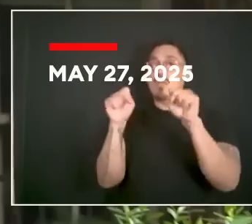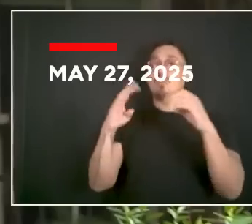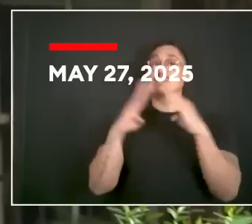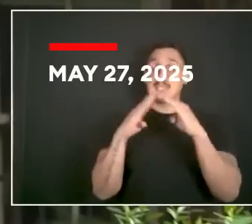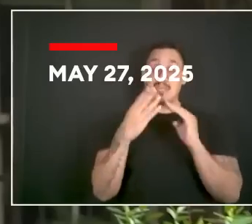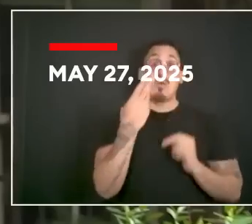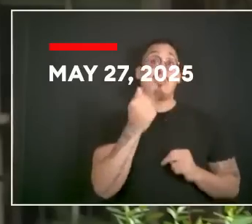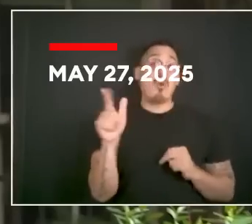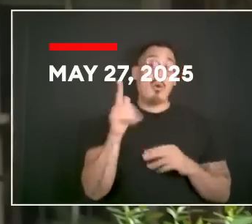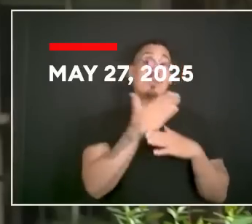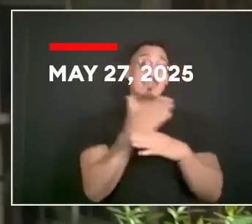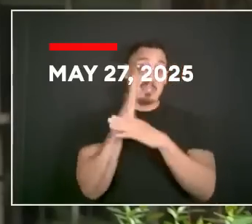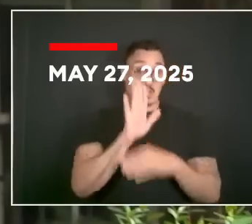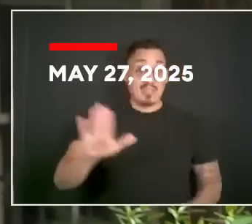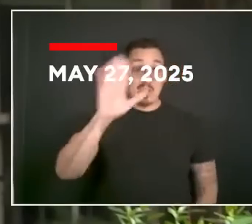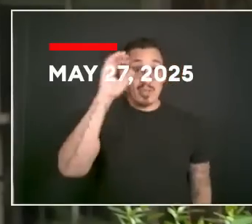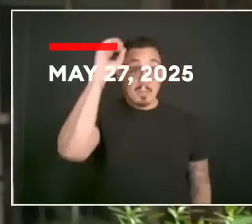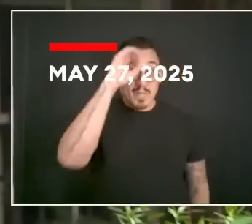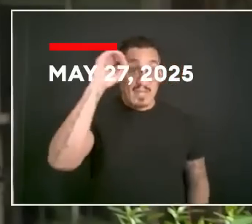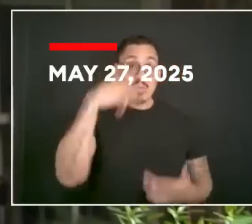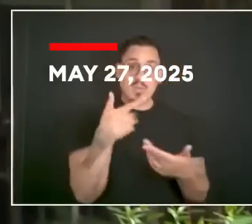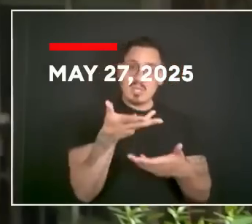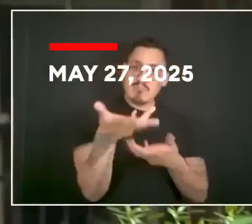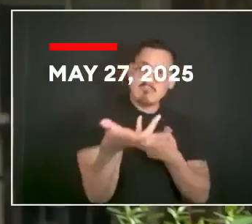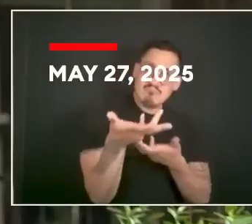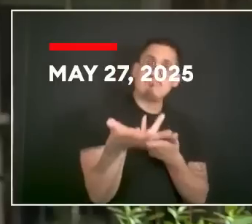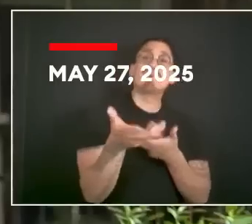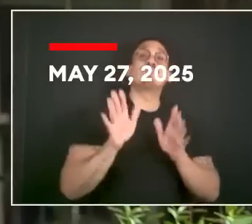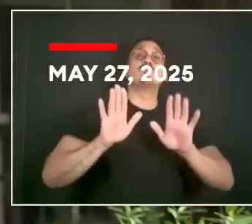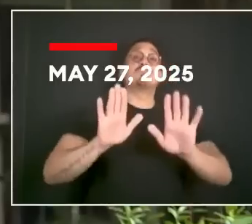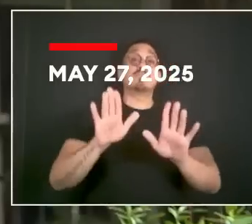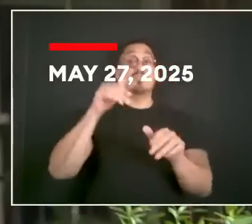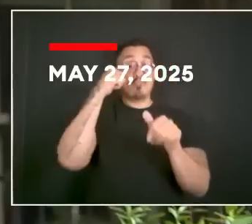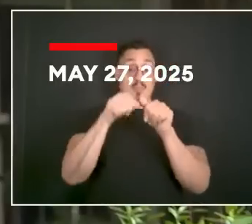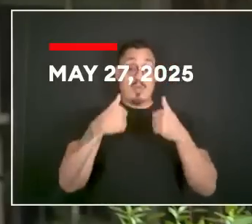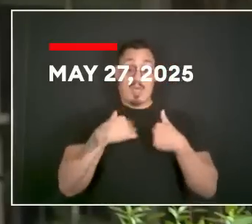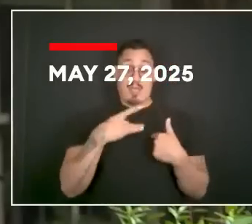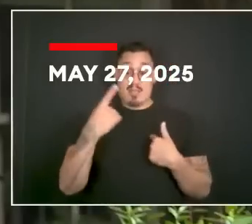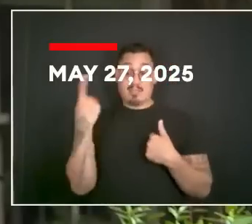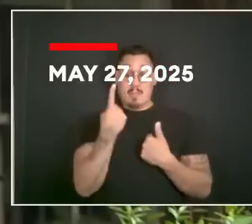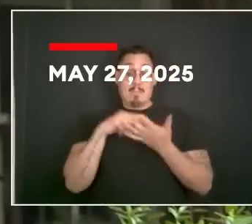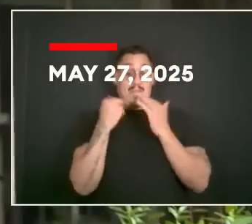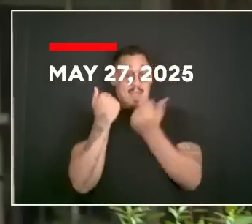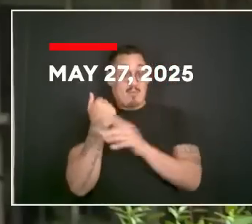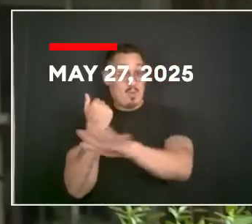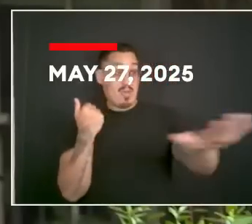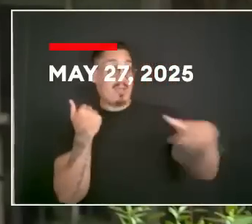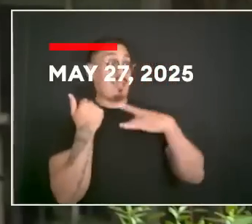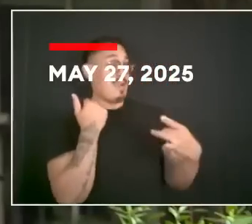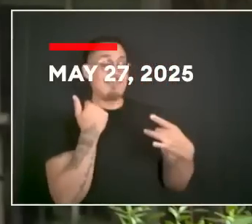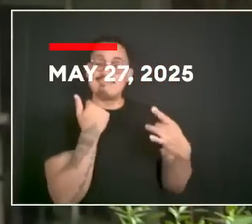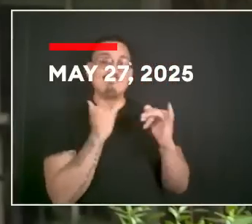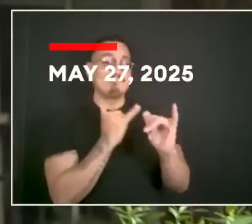don't understand is just because I like something doesn't mean everyone likes it. That's the difference